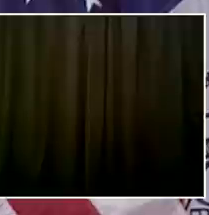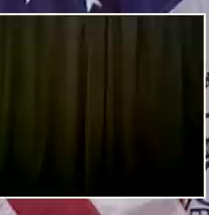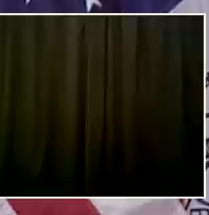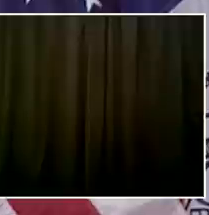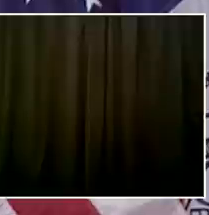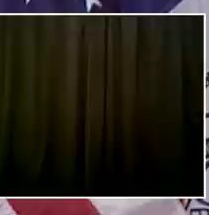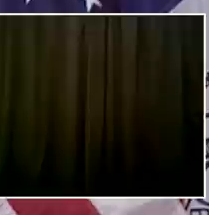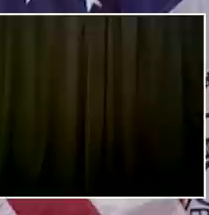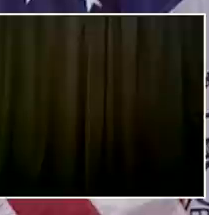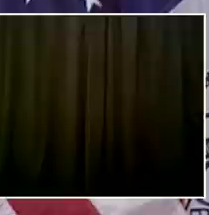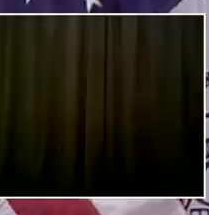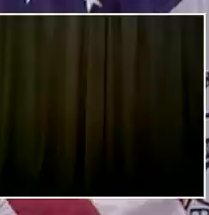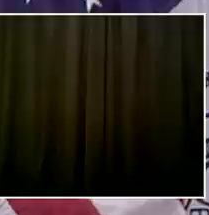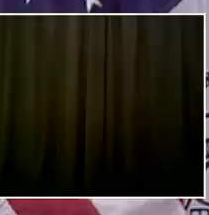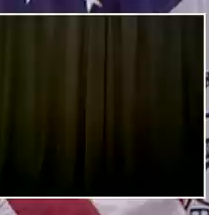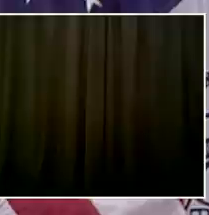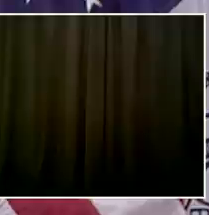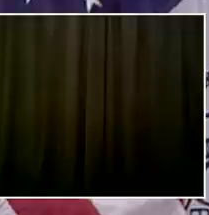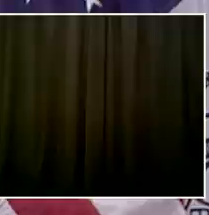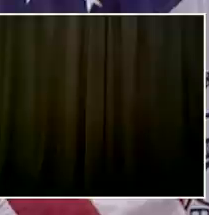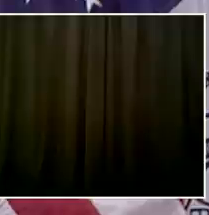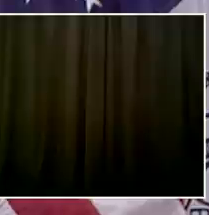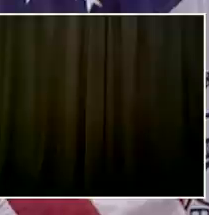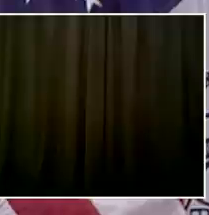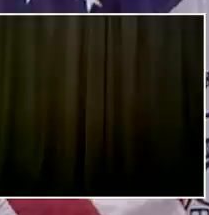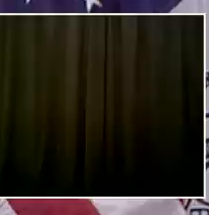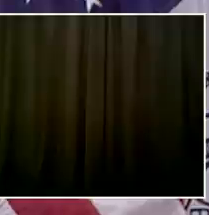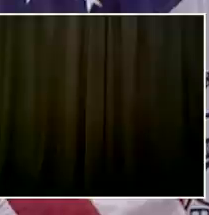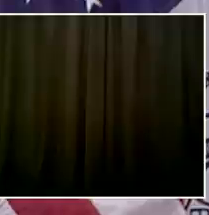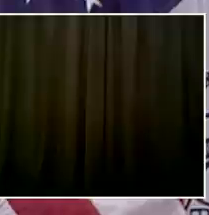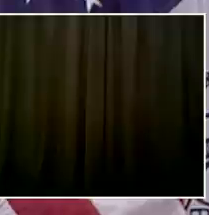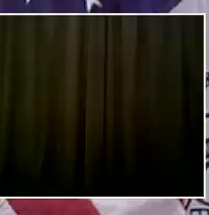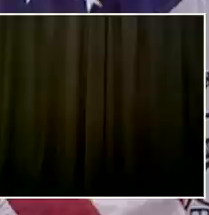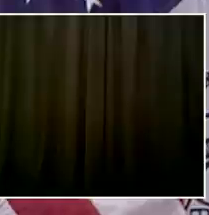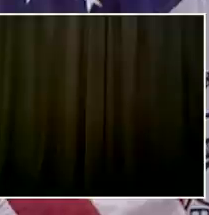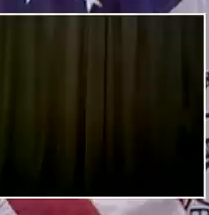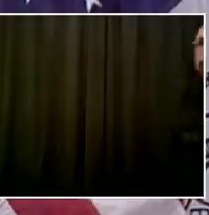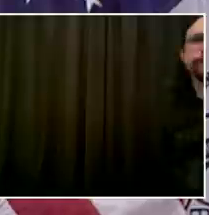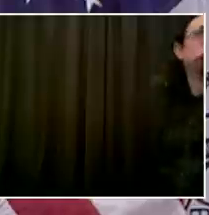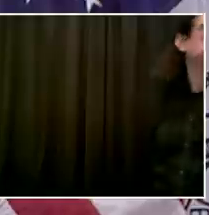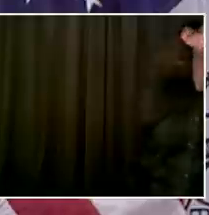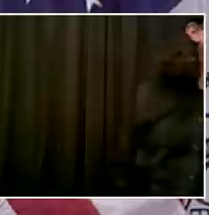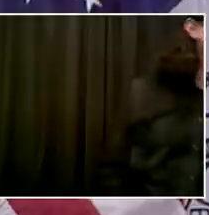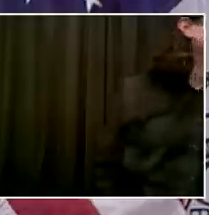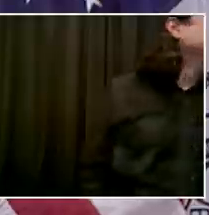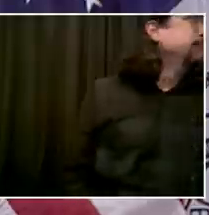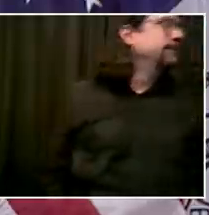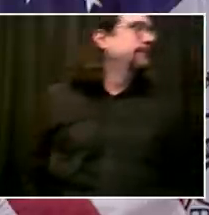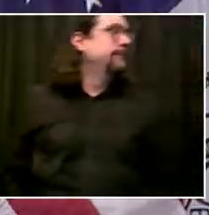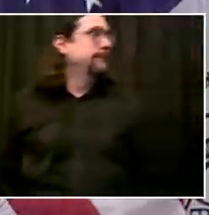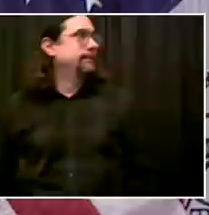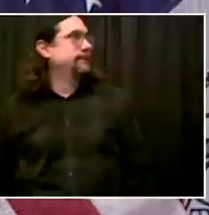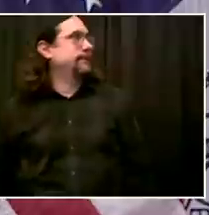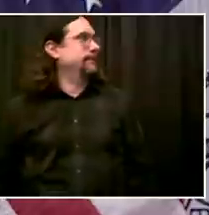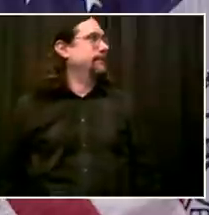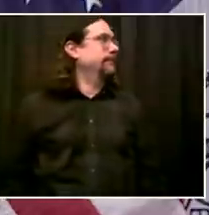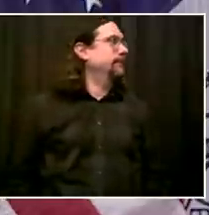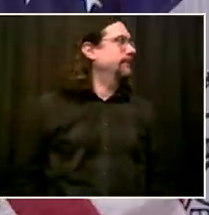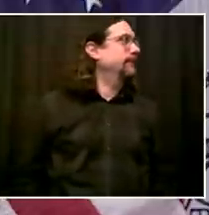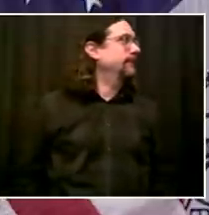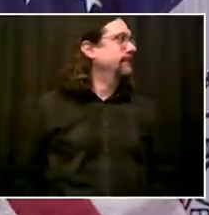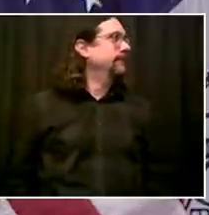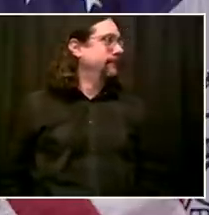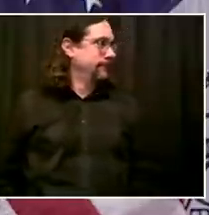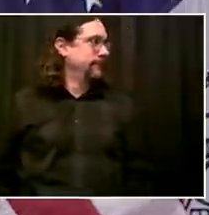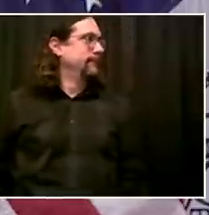un poco y tenemos que trabajar juntos para vencer a este virus. With